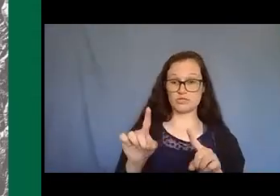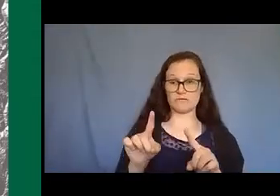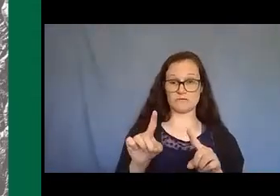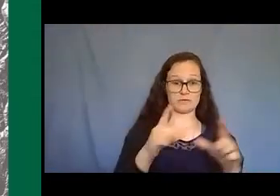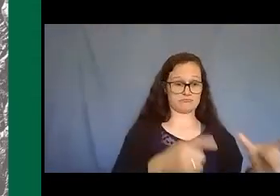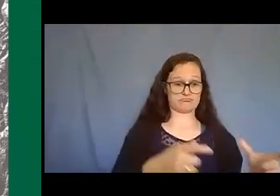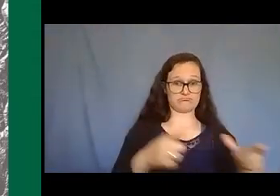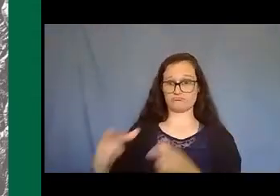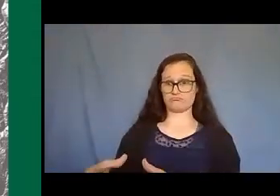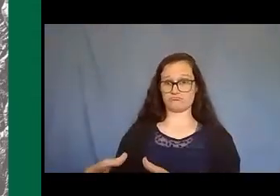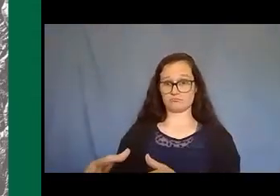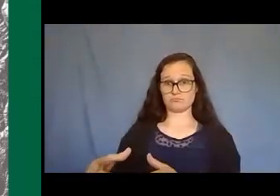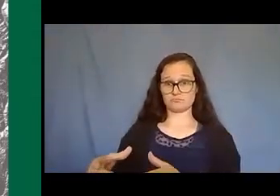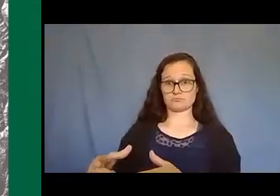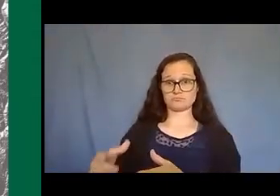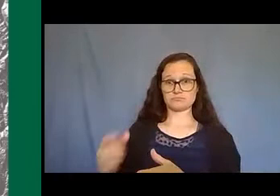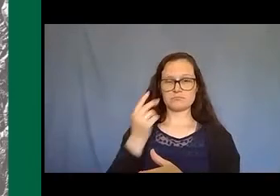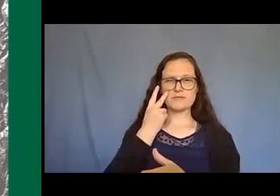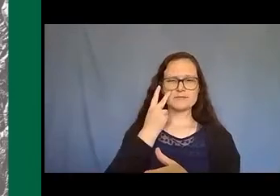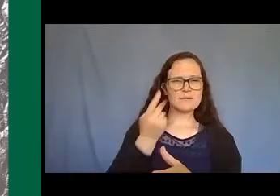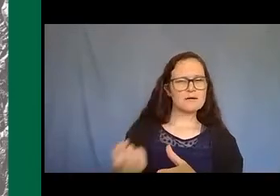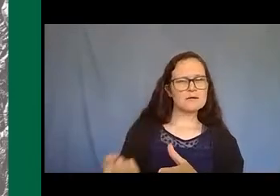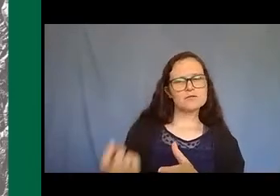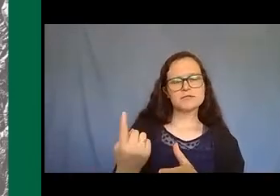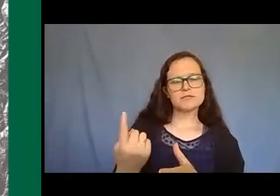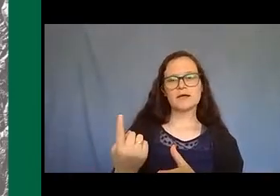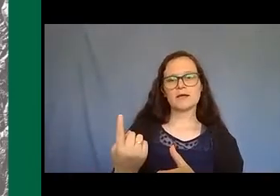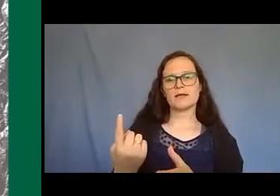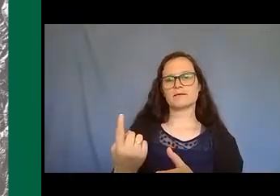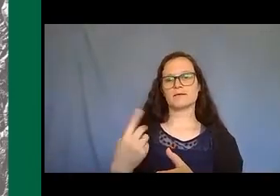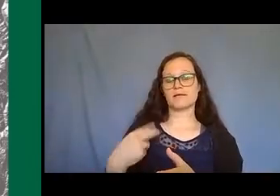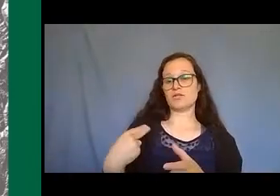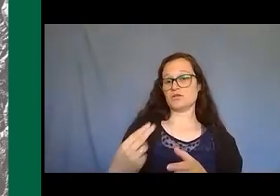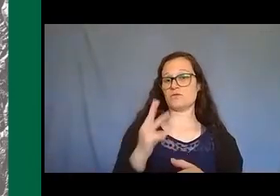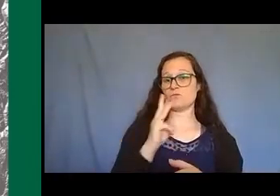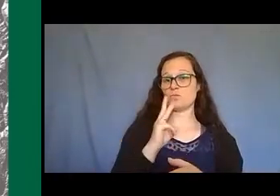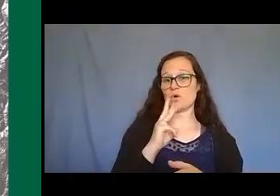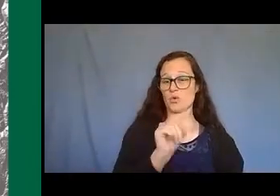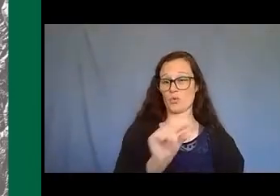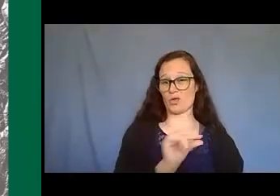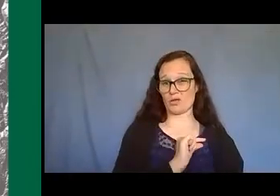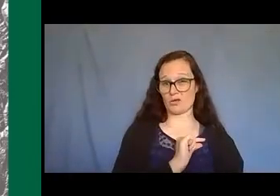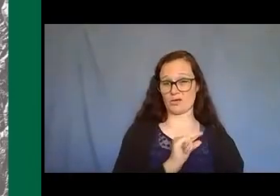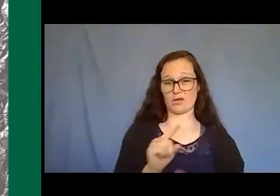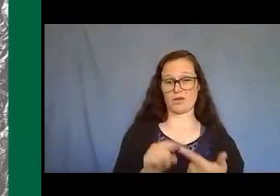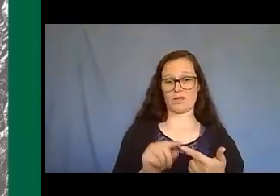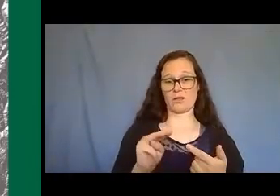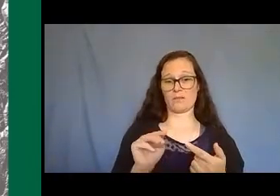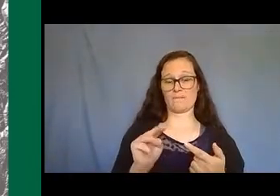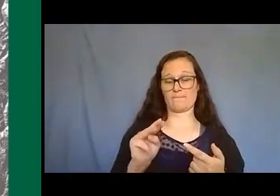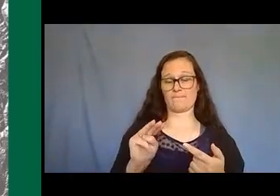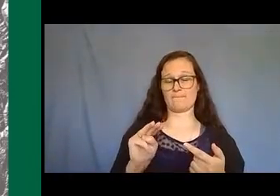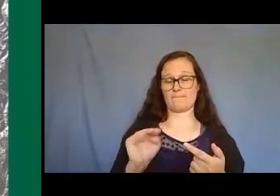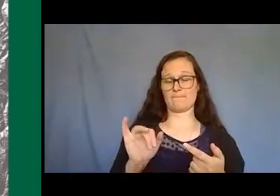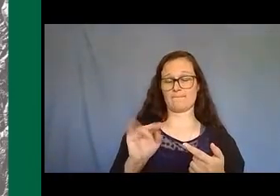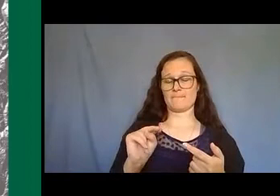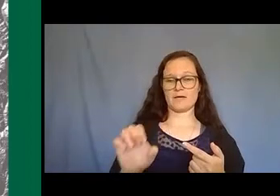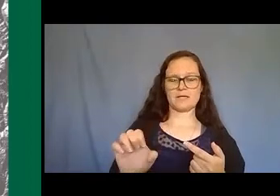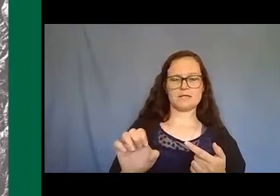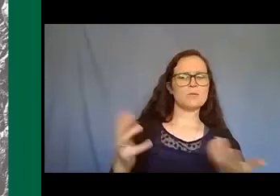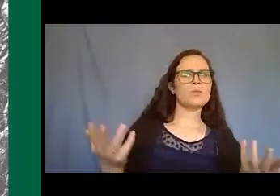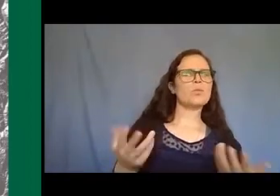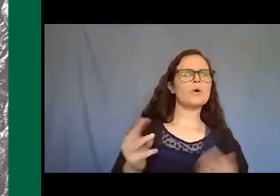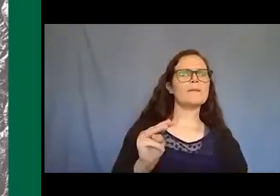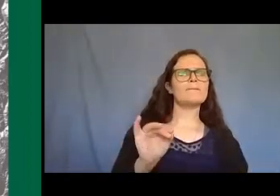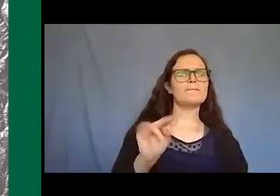reservoirs to ultimately understand the history of water quality and the mining legacy captured from a highly mineralized